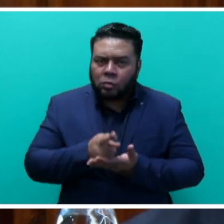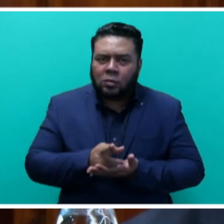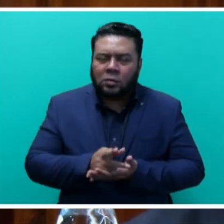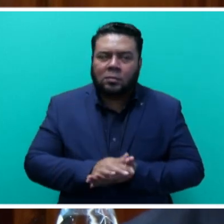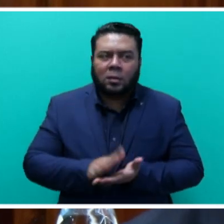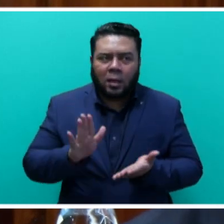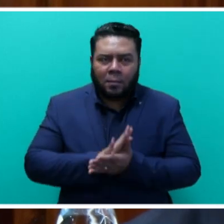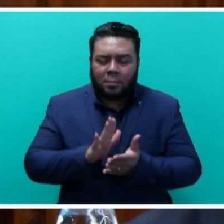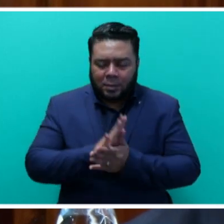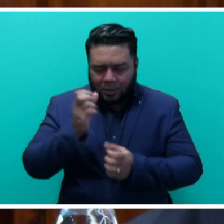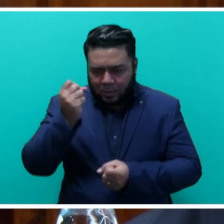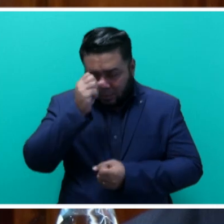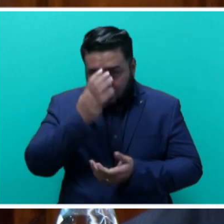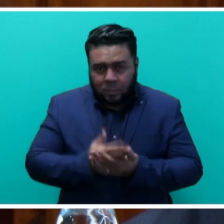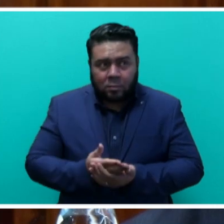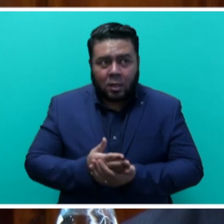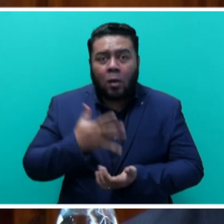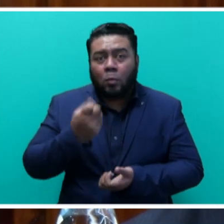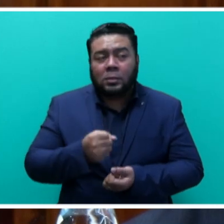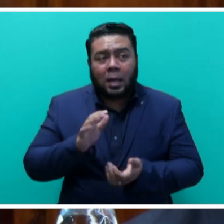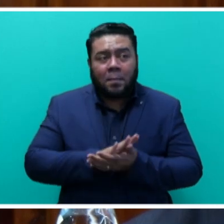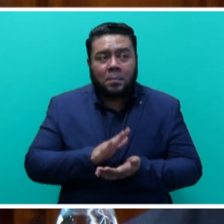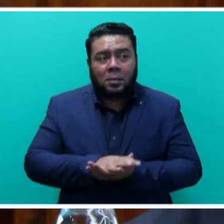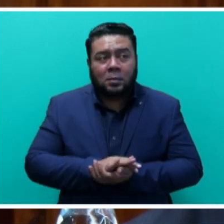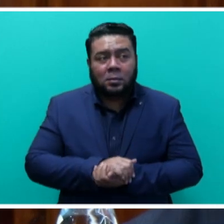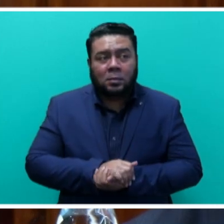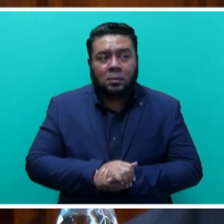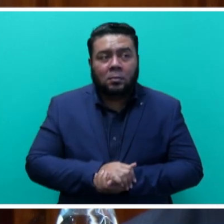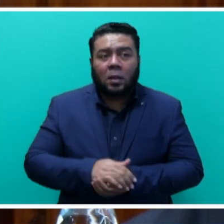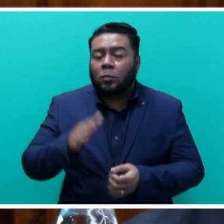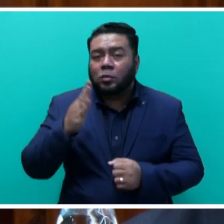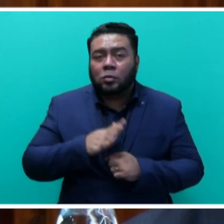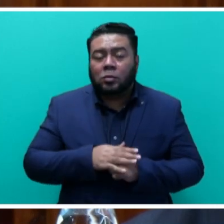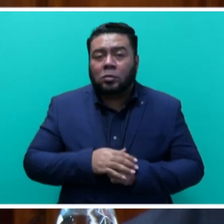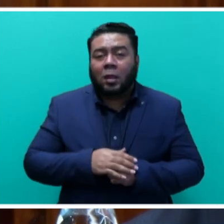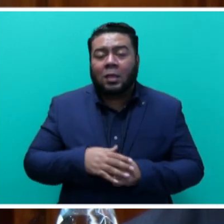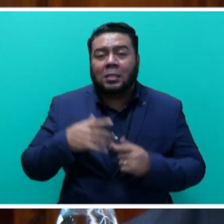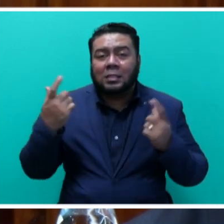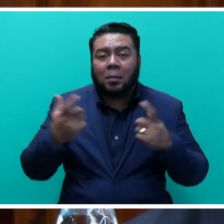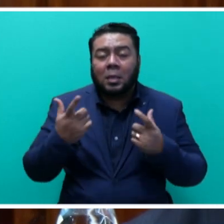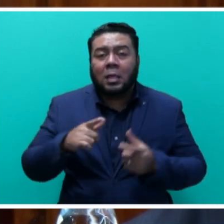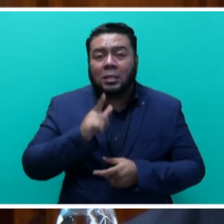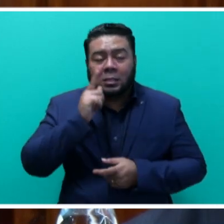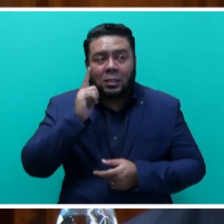delightful experience. And I was quite certain that I did not see the opposition at the traditional ceremony yesterday.